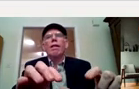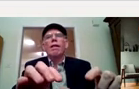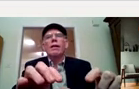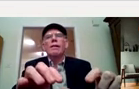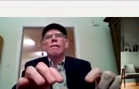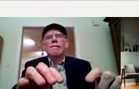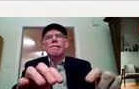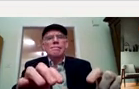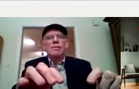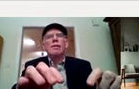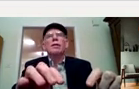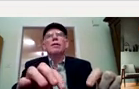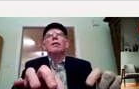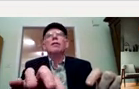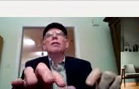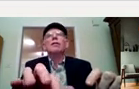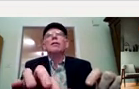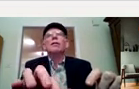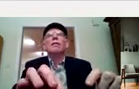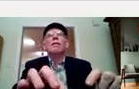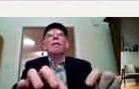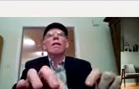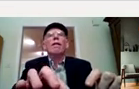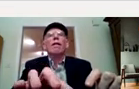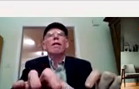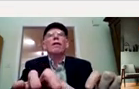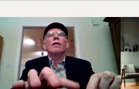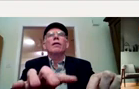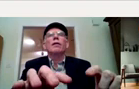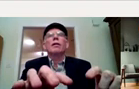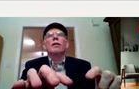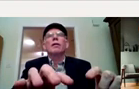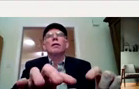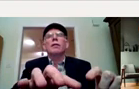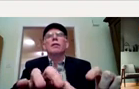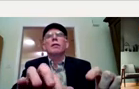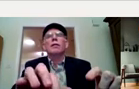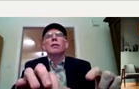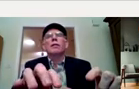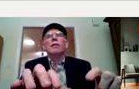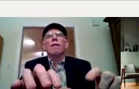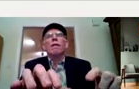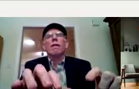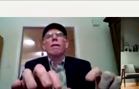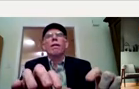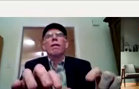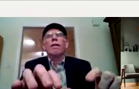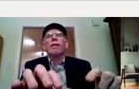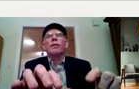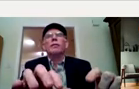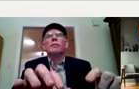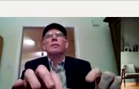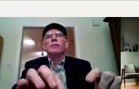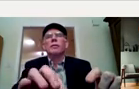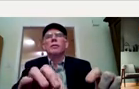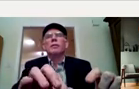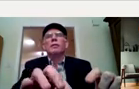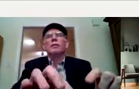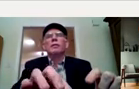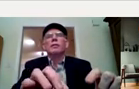course, 66, Metro, Fairview Park, the Innova Empire, and many other areas, and Mosaic, UCO Moms